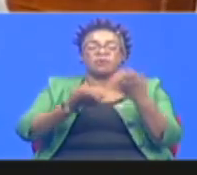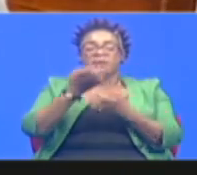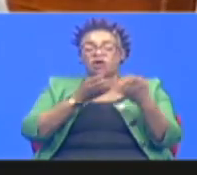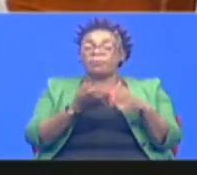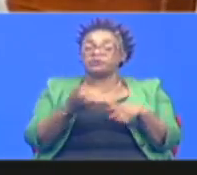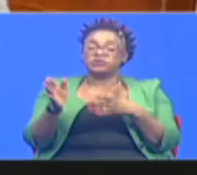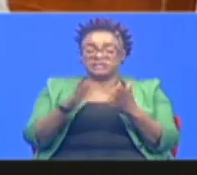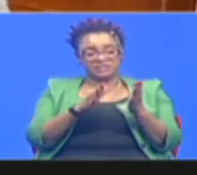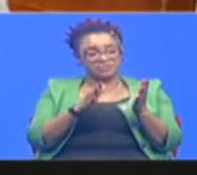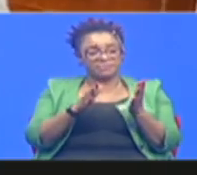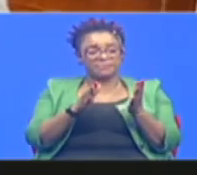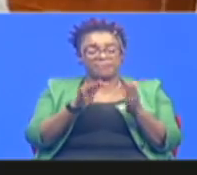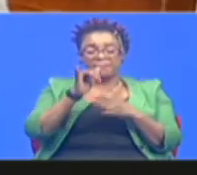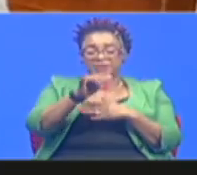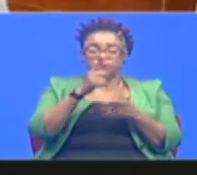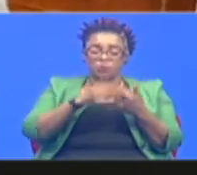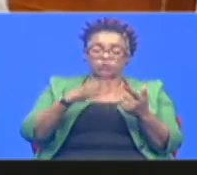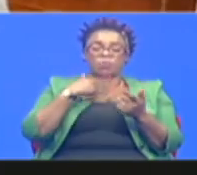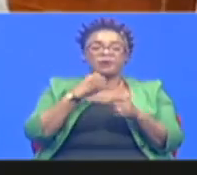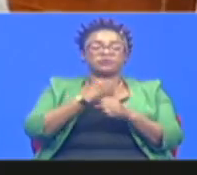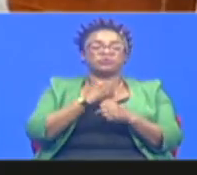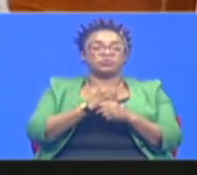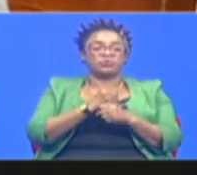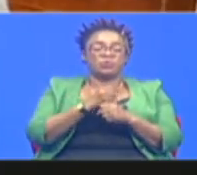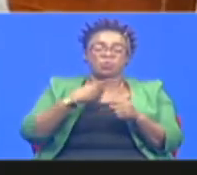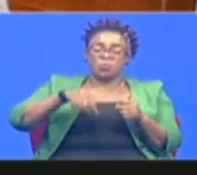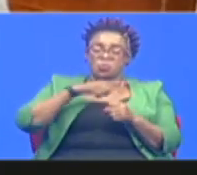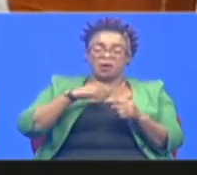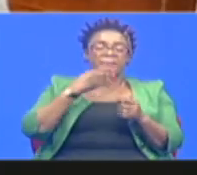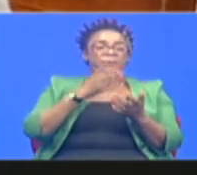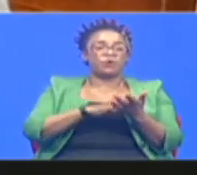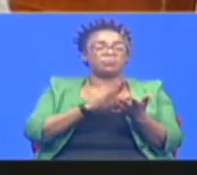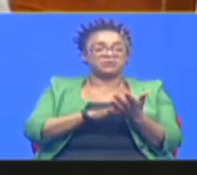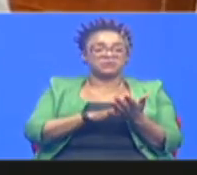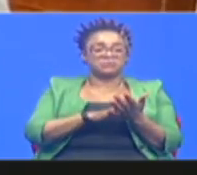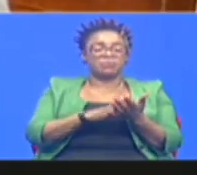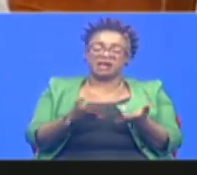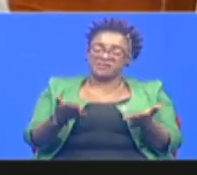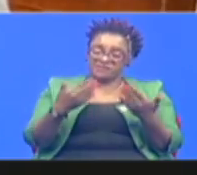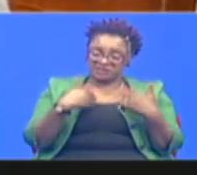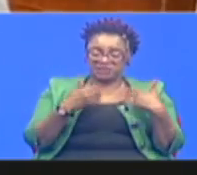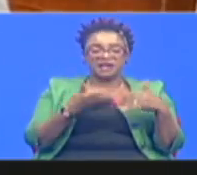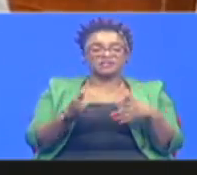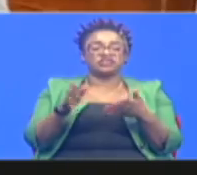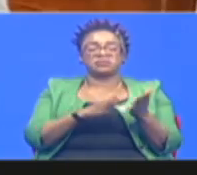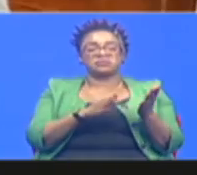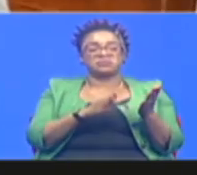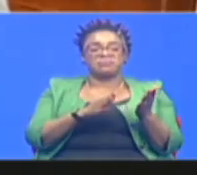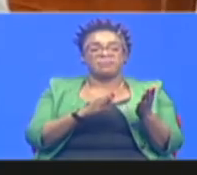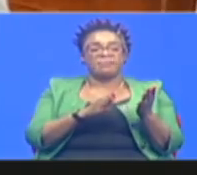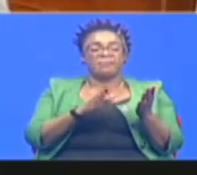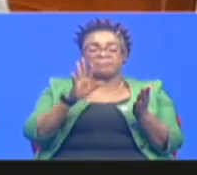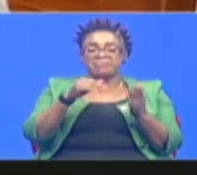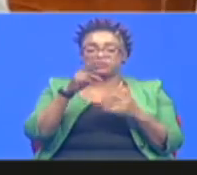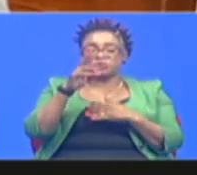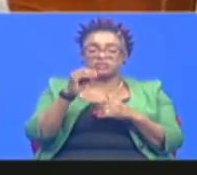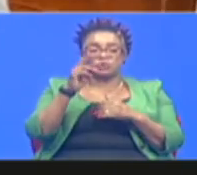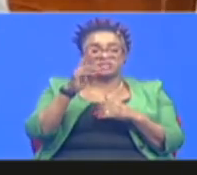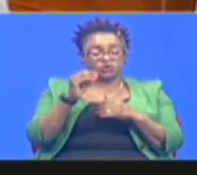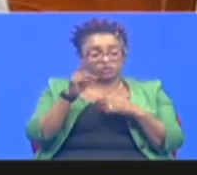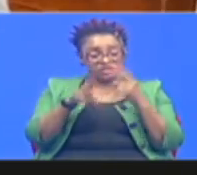and that is what we want to do. We had promised them that give us a chance, and by the year 2022,